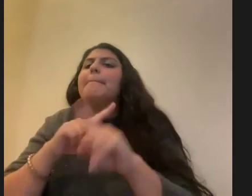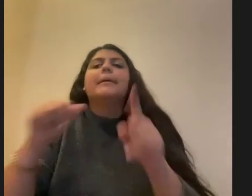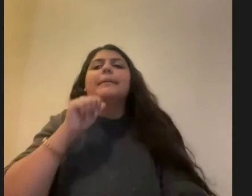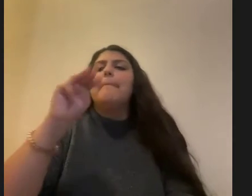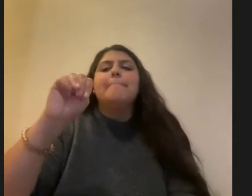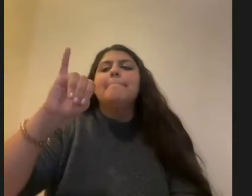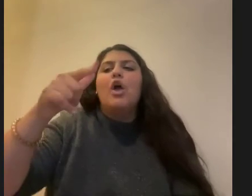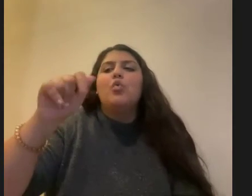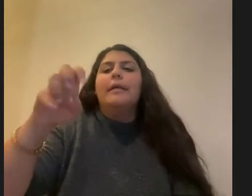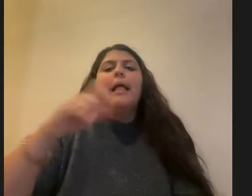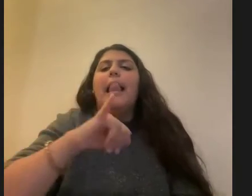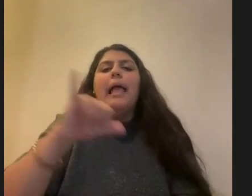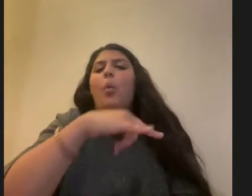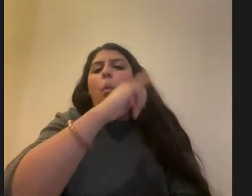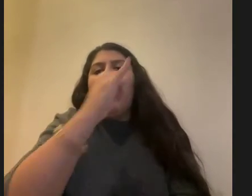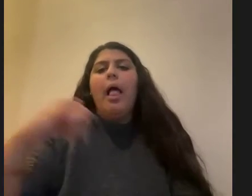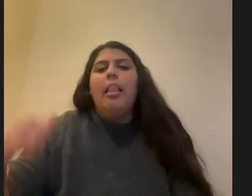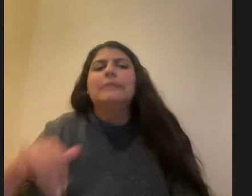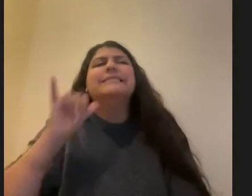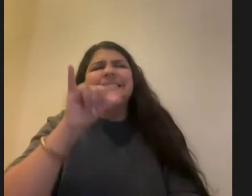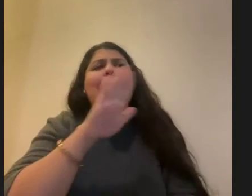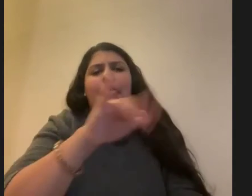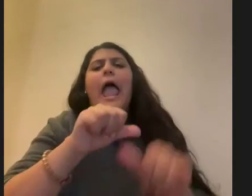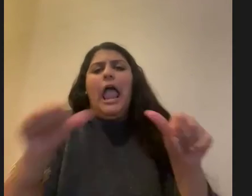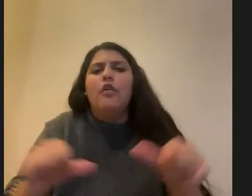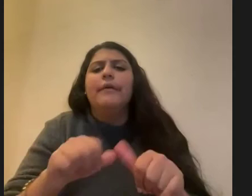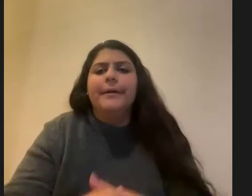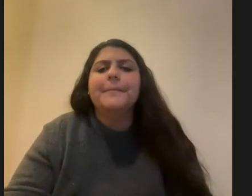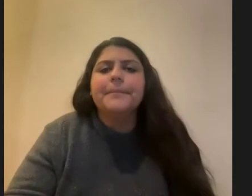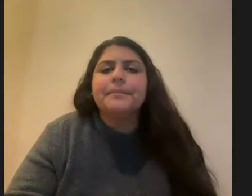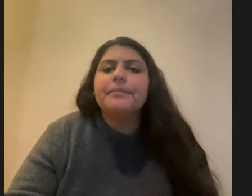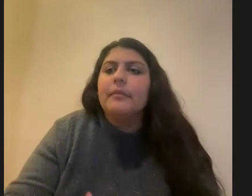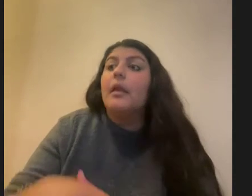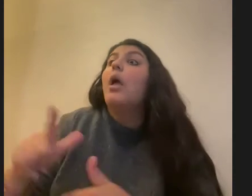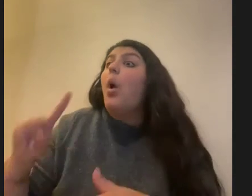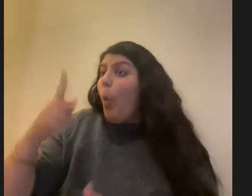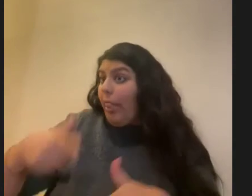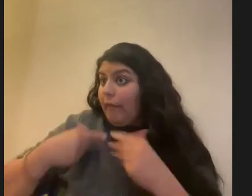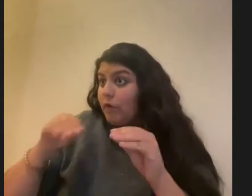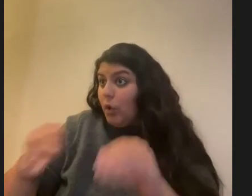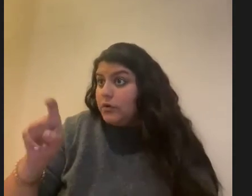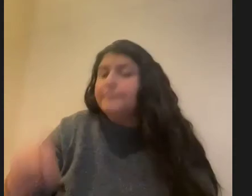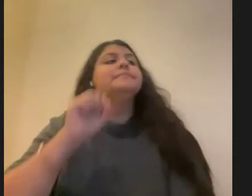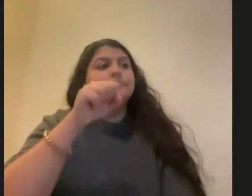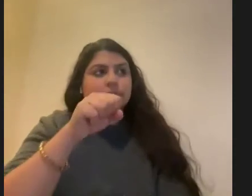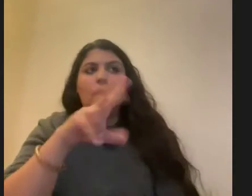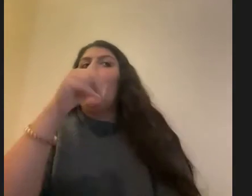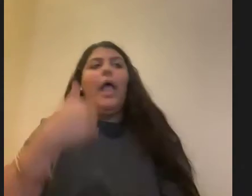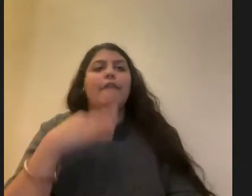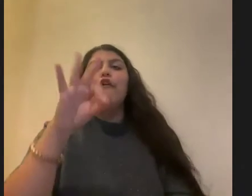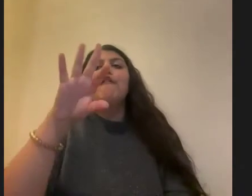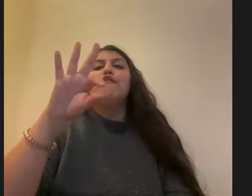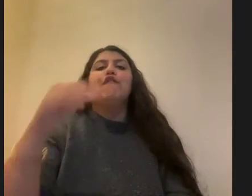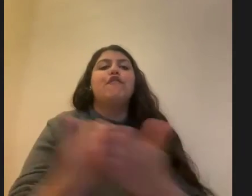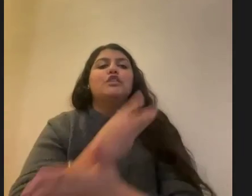whale would. They stay in their area. Yeah. Maggie wants to know, do they only live in oceans? Yes, there are no freshwater